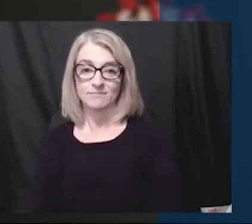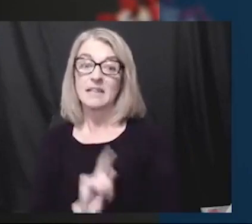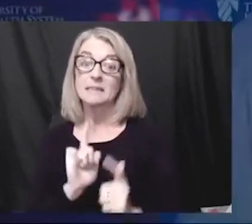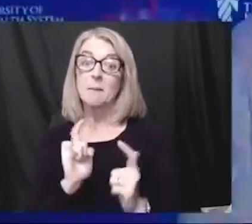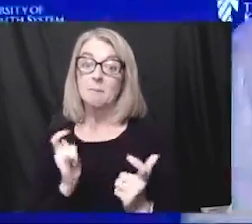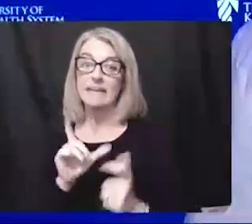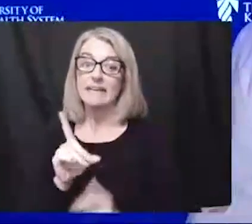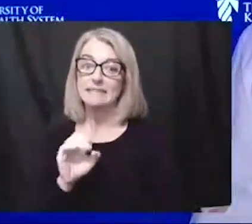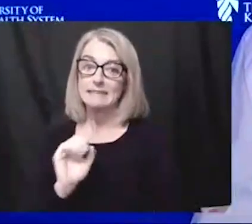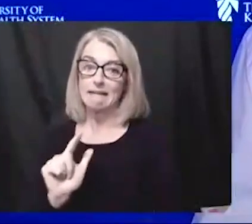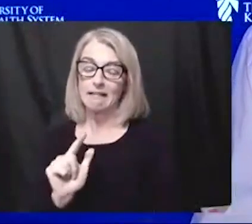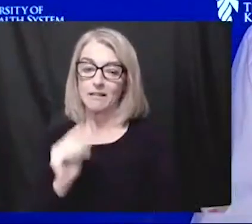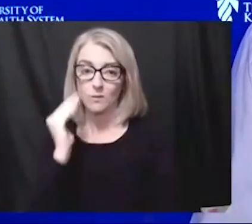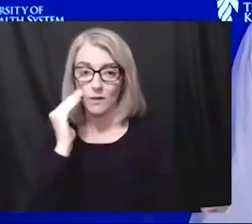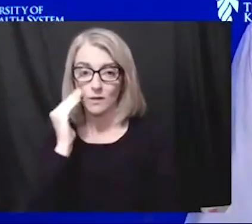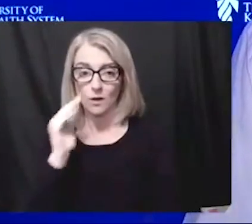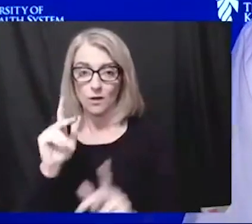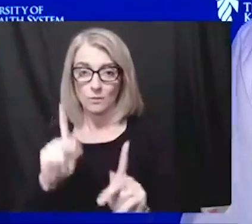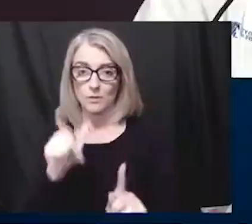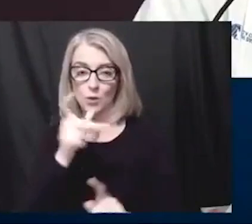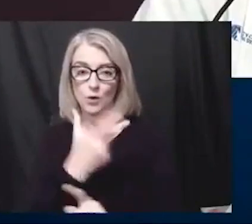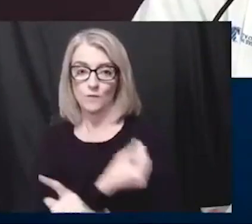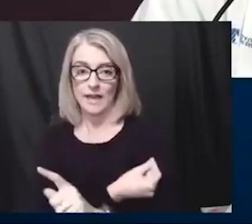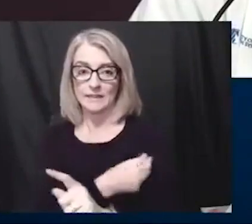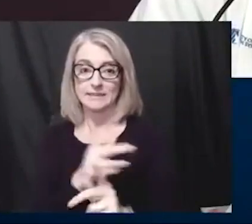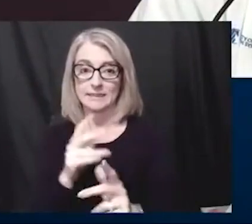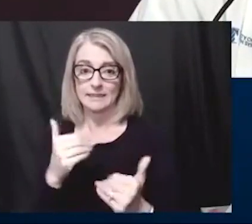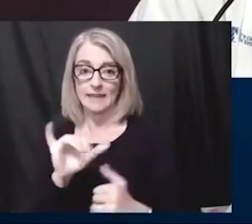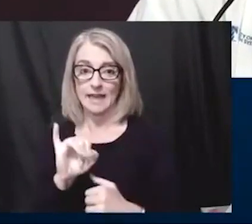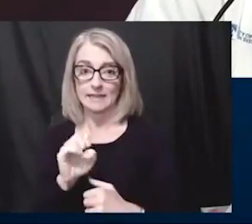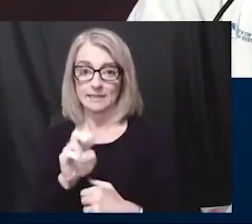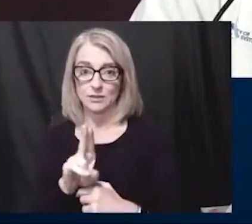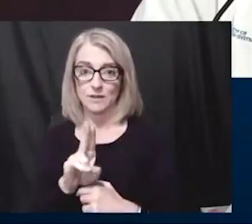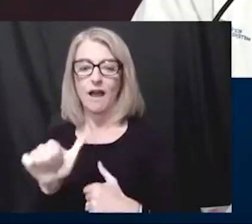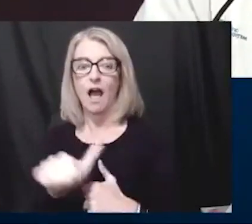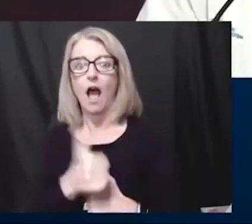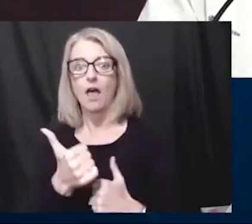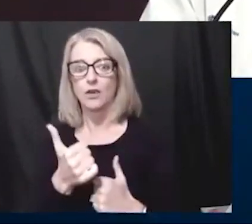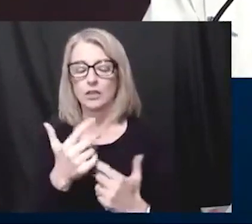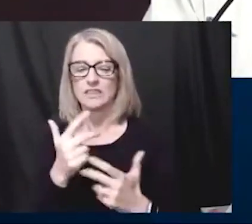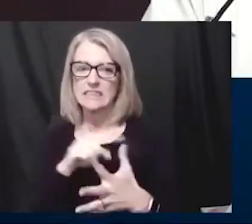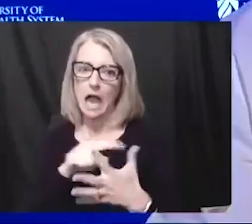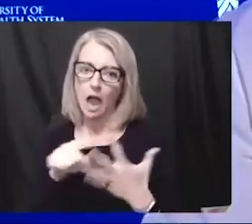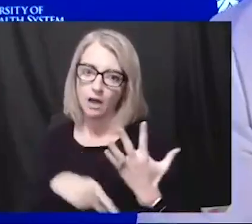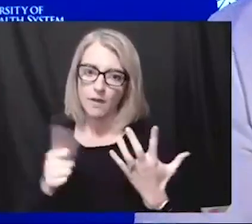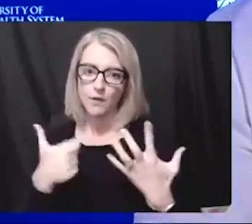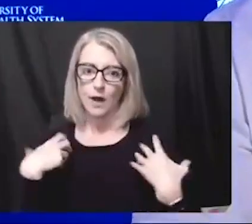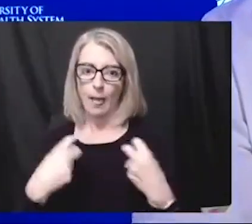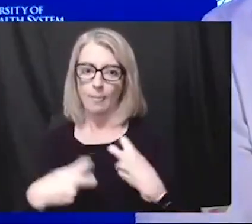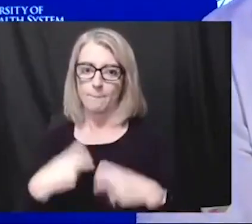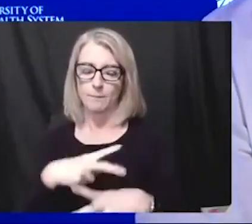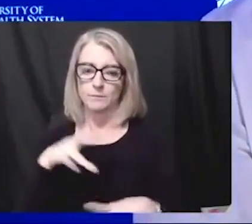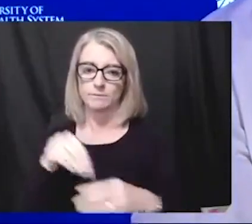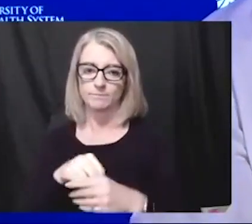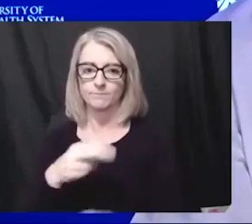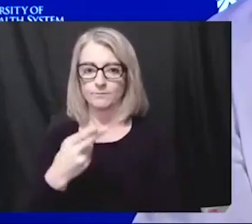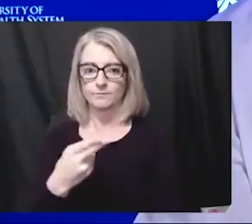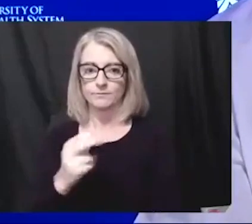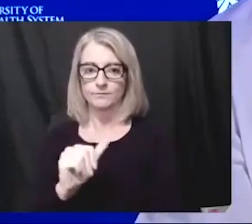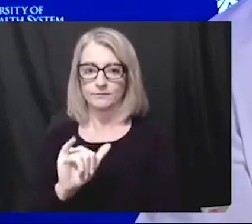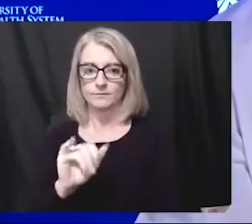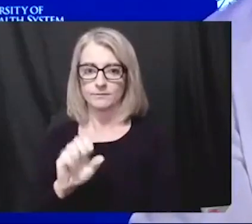over 80% vaccinated, which is pushing them to those of us. Okay, I'm not quite 65 yet, so let me be careful. I won't say those of us. Those who are